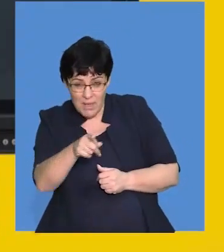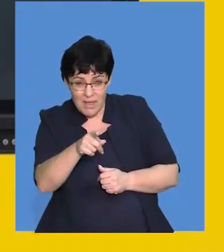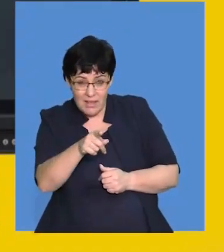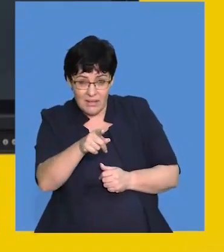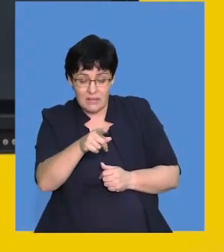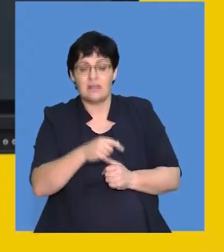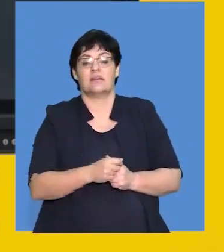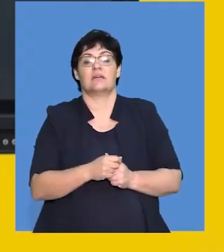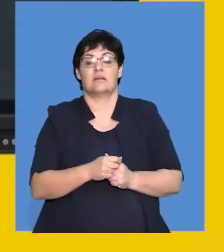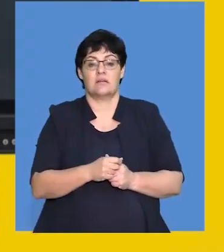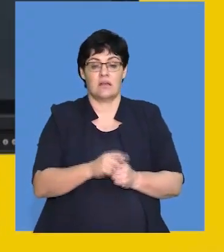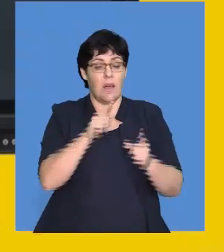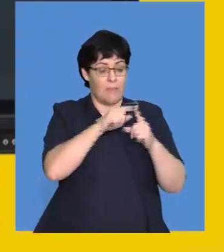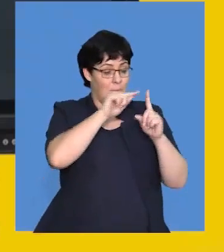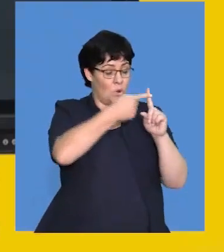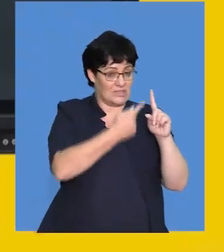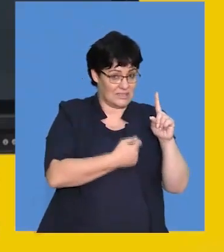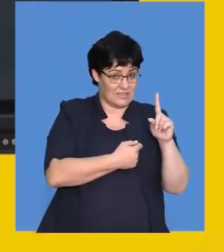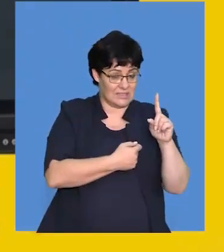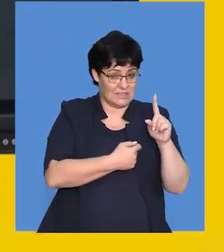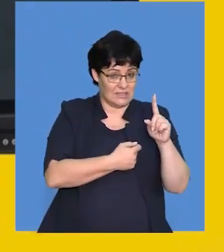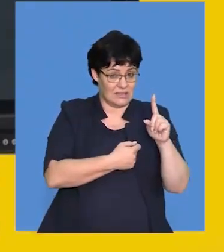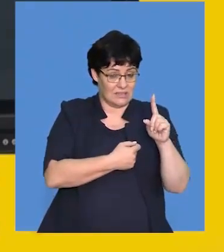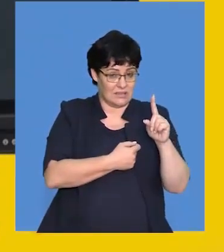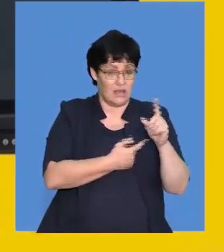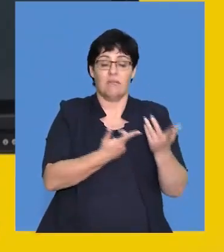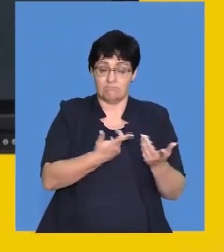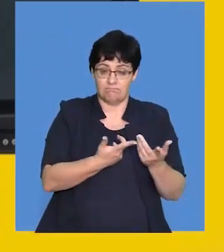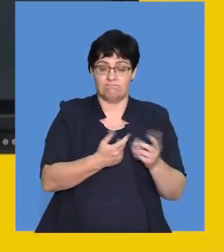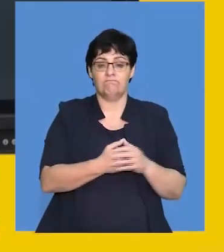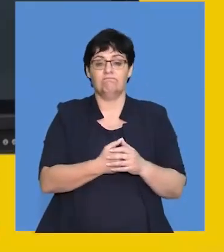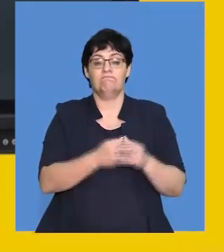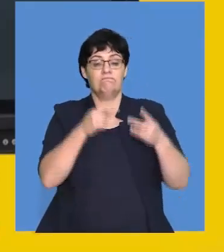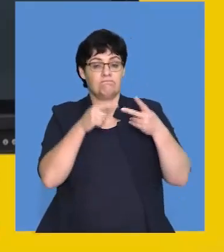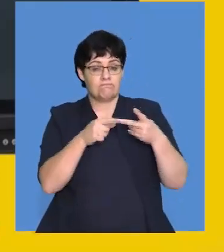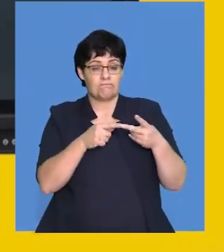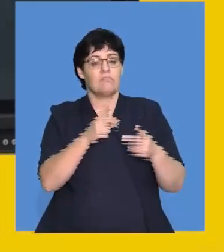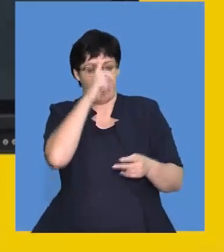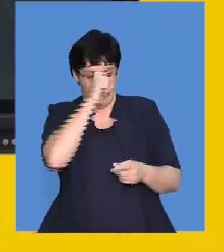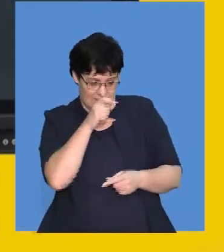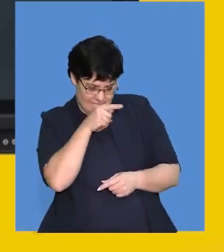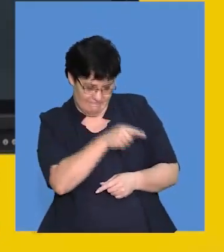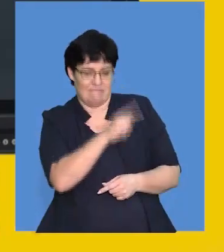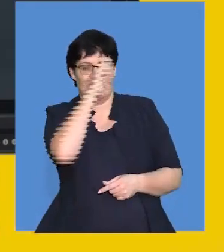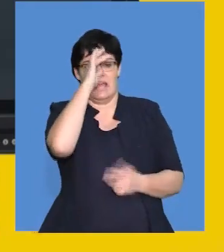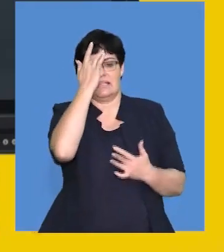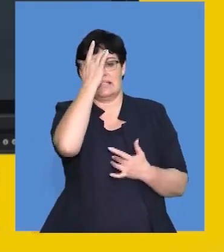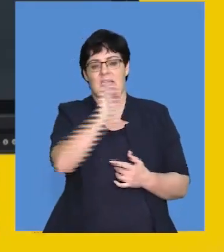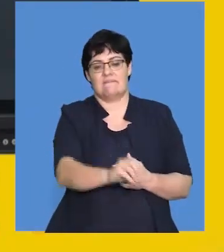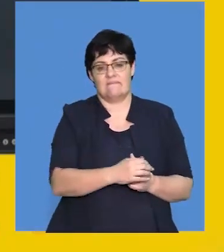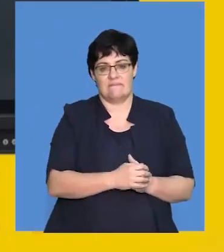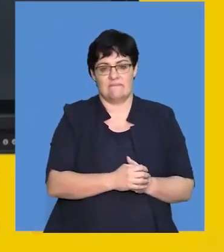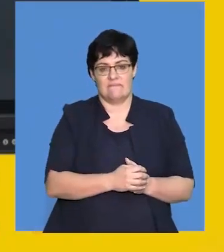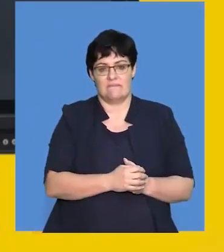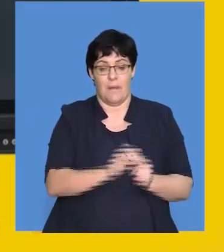script, the peel concept. What you do is you give the point. They believe she's ill, right? That